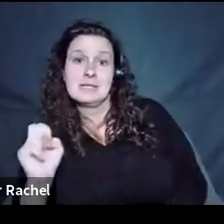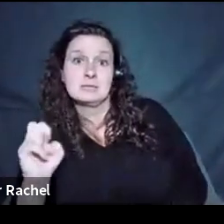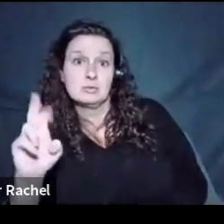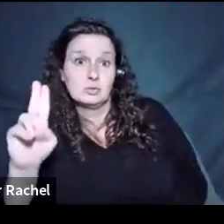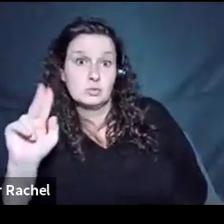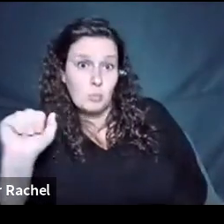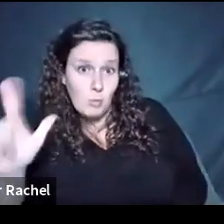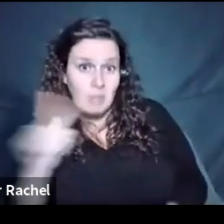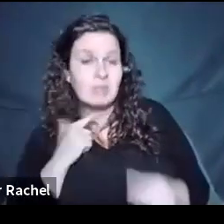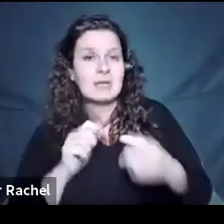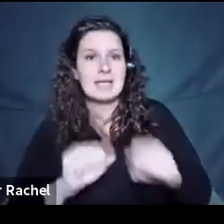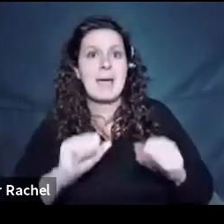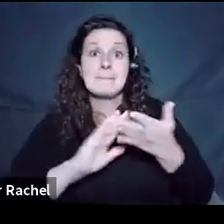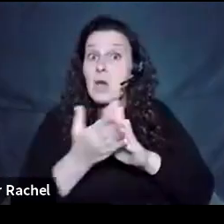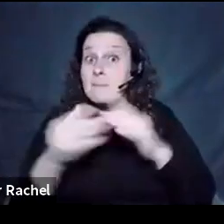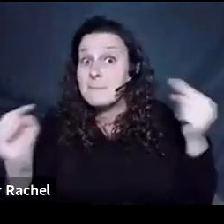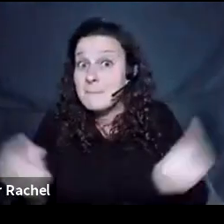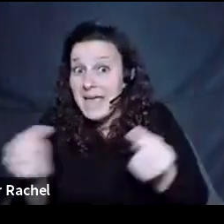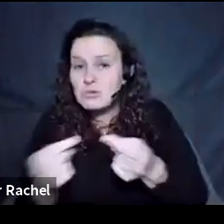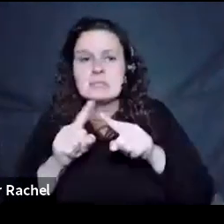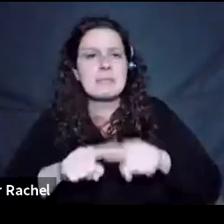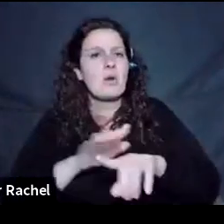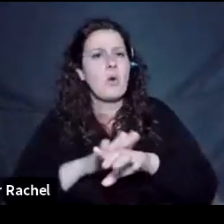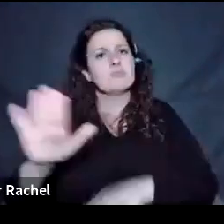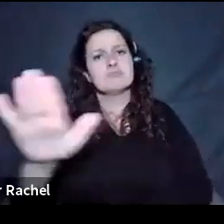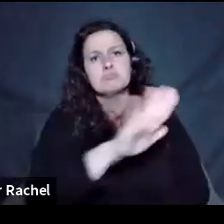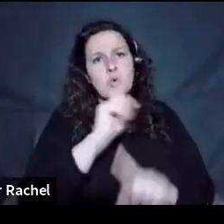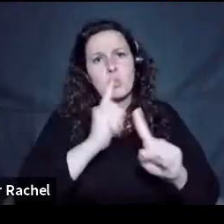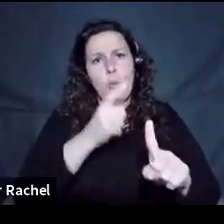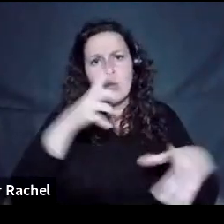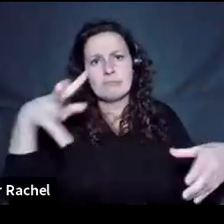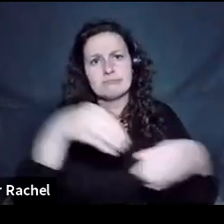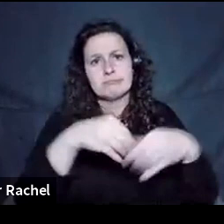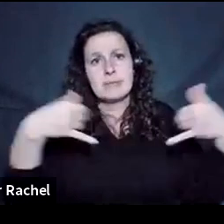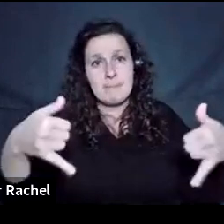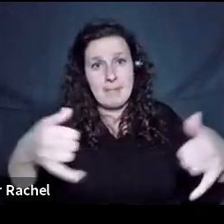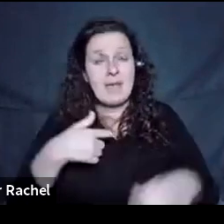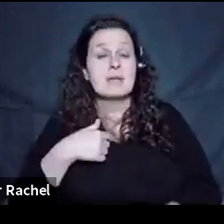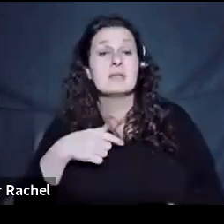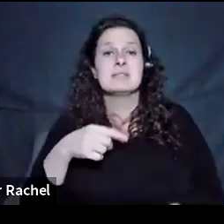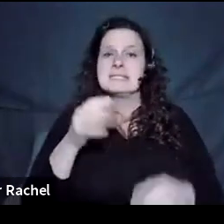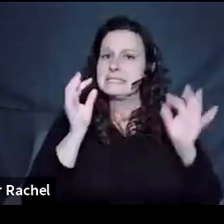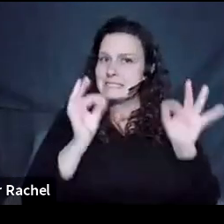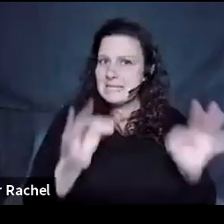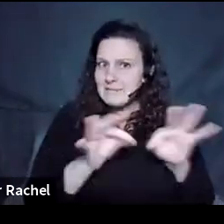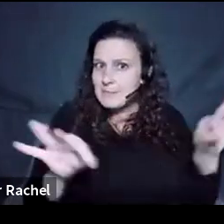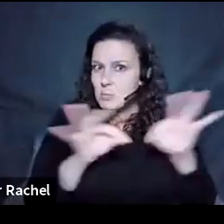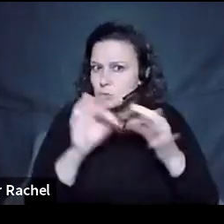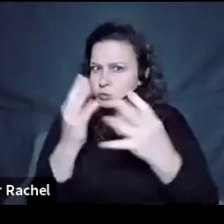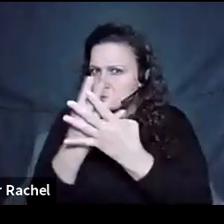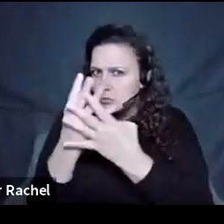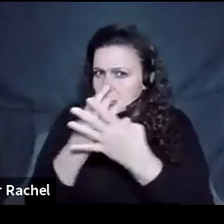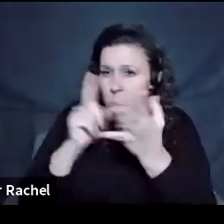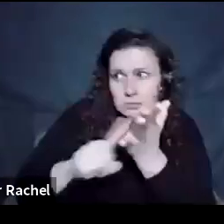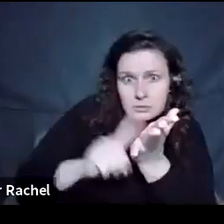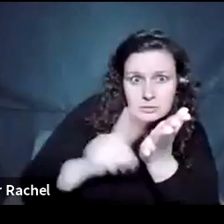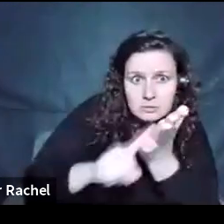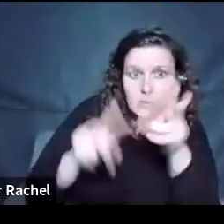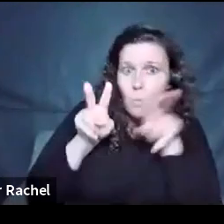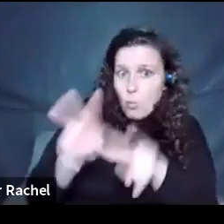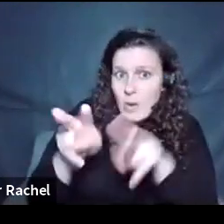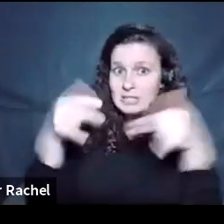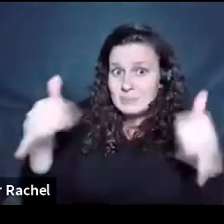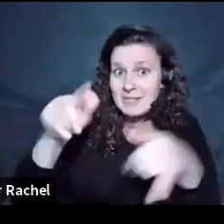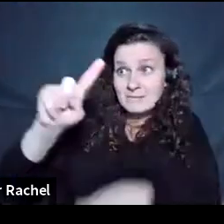the goals of the people that are involved with the play. It's definitely something that is very important to vet someone and watch them play to make sure that